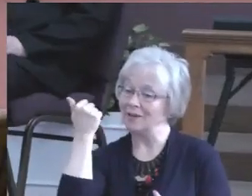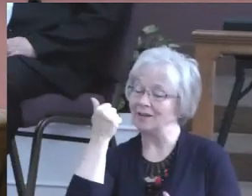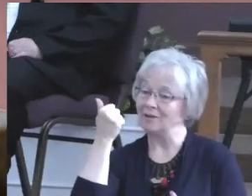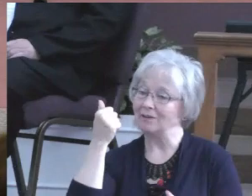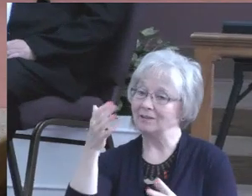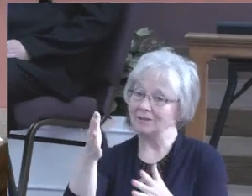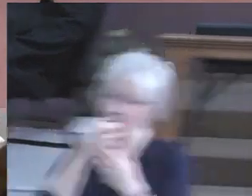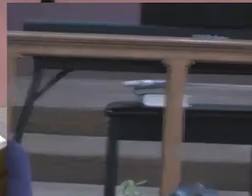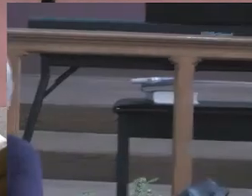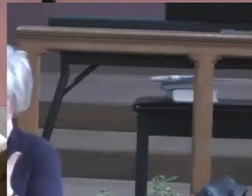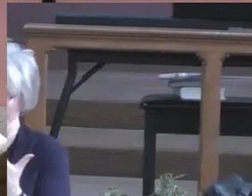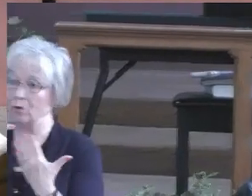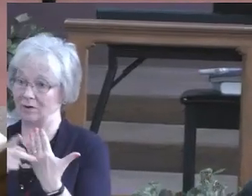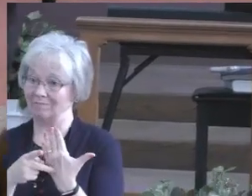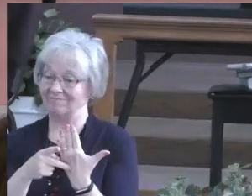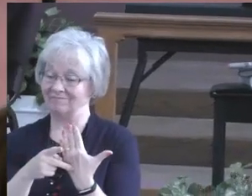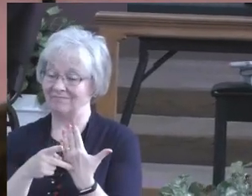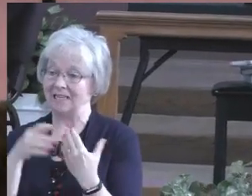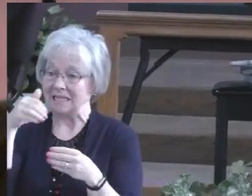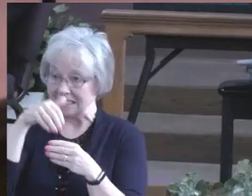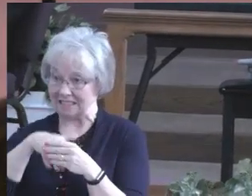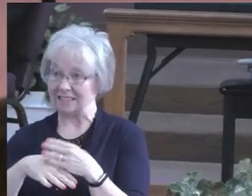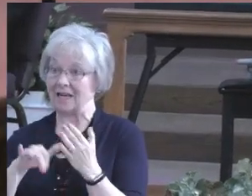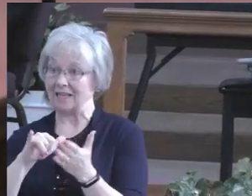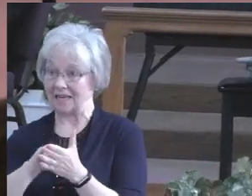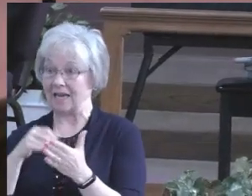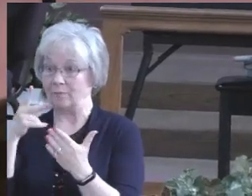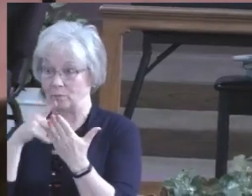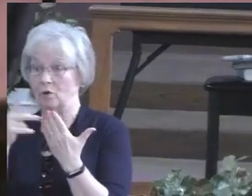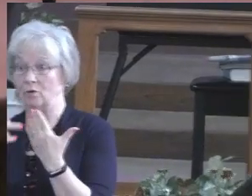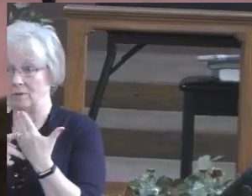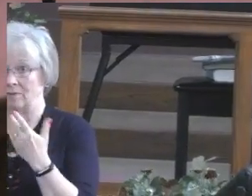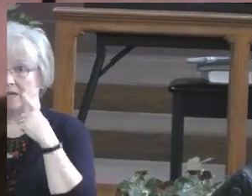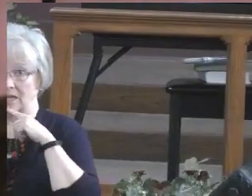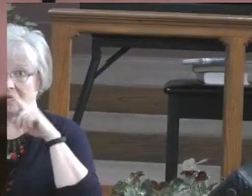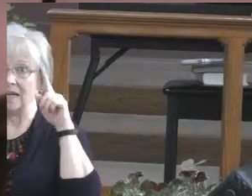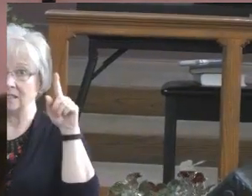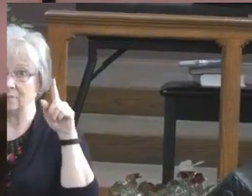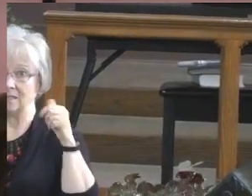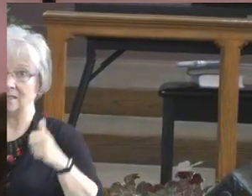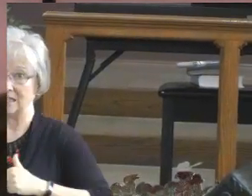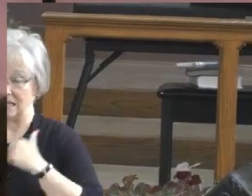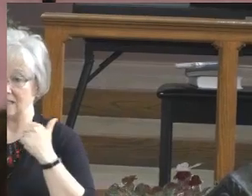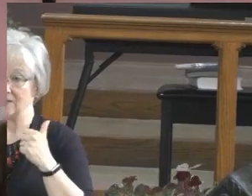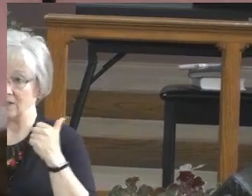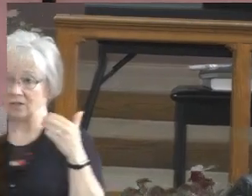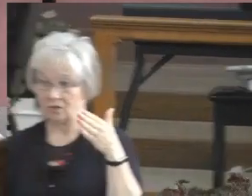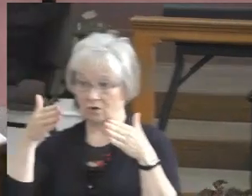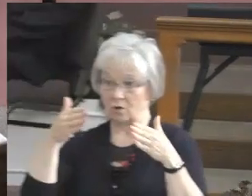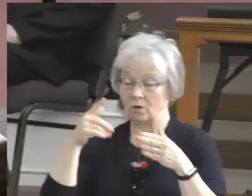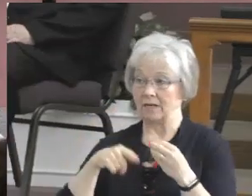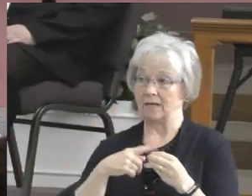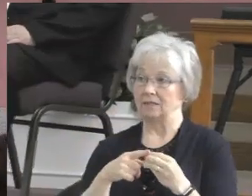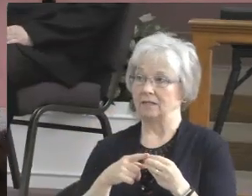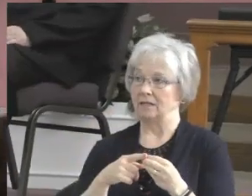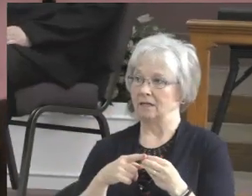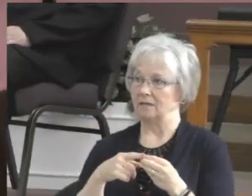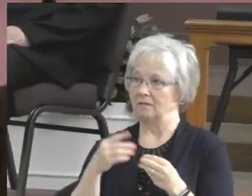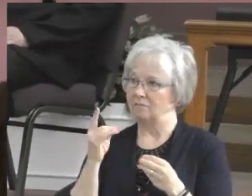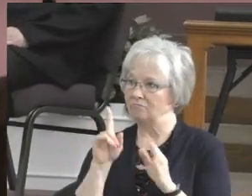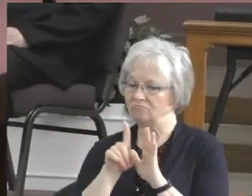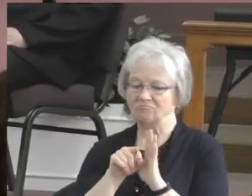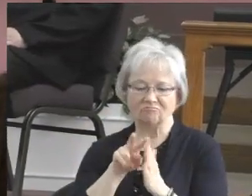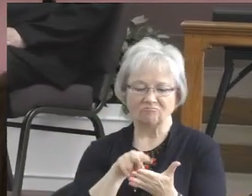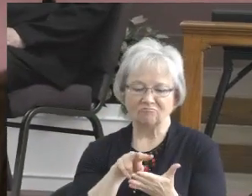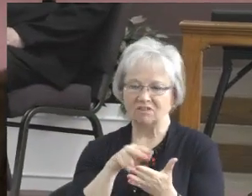been given a bulletin. And inside of that bulletin are upcoming announcements and activities that you'll want to be aware of. Take a minute, look through there, see what's